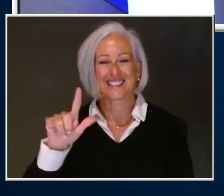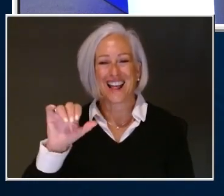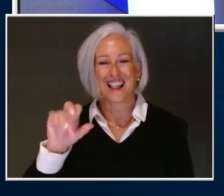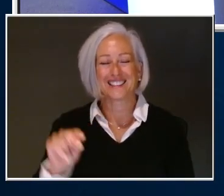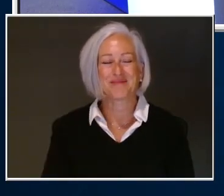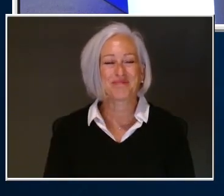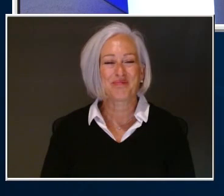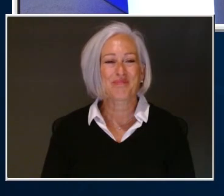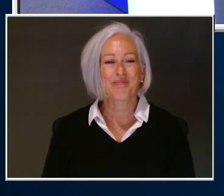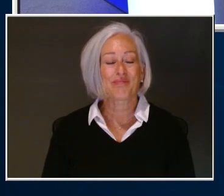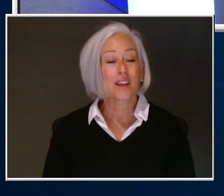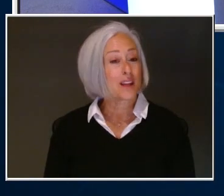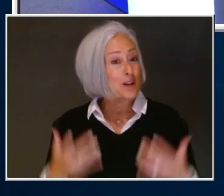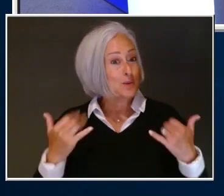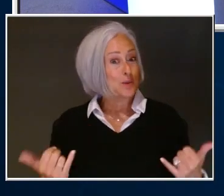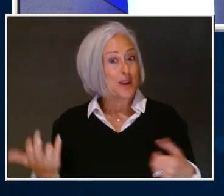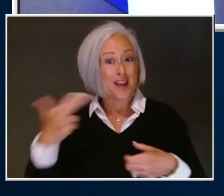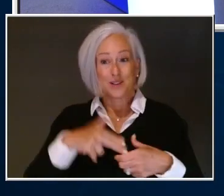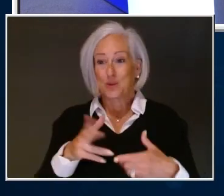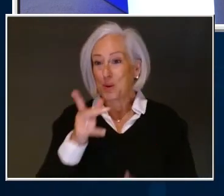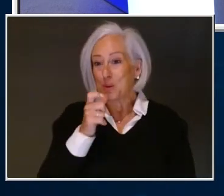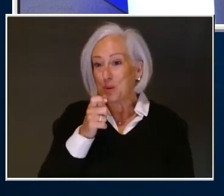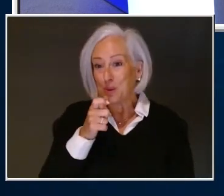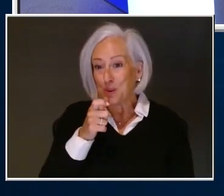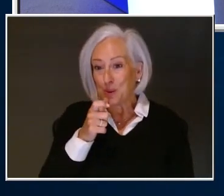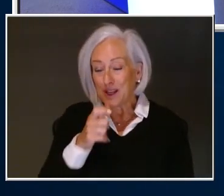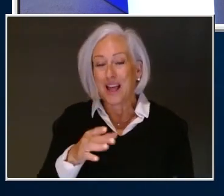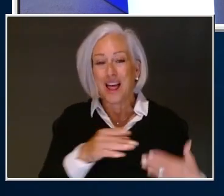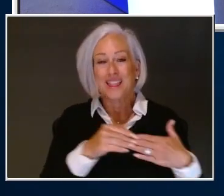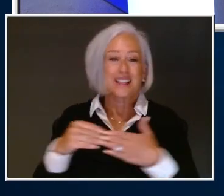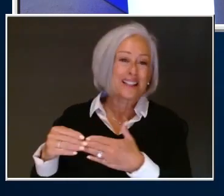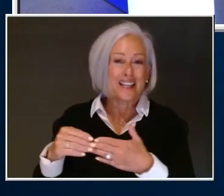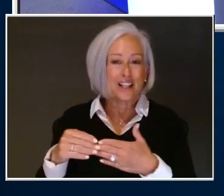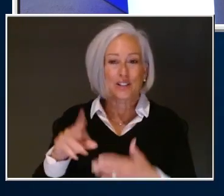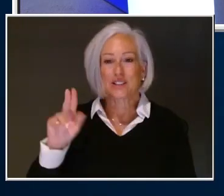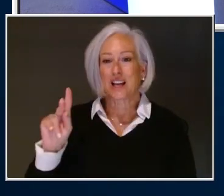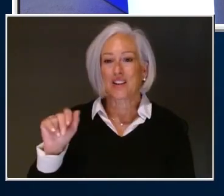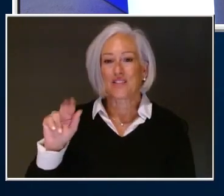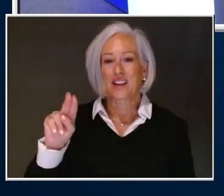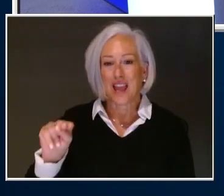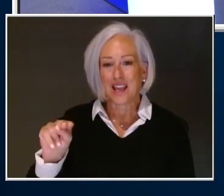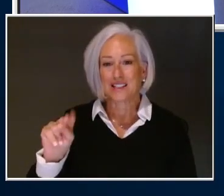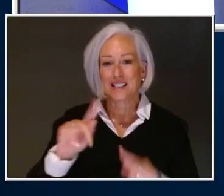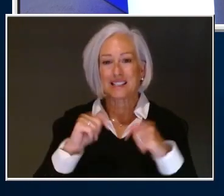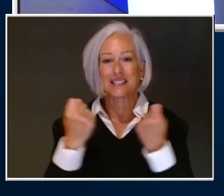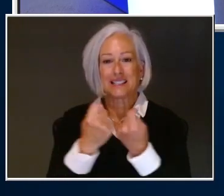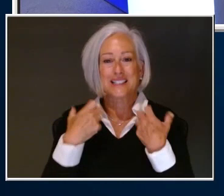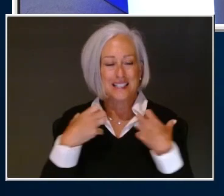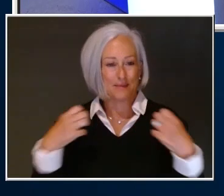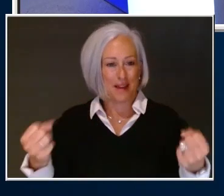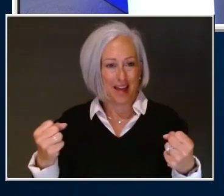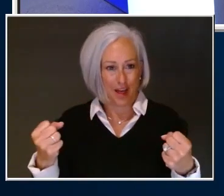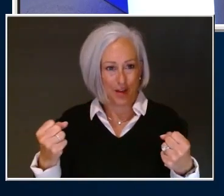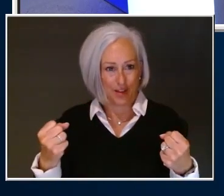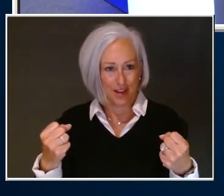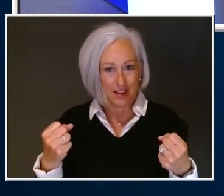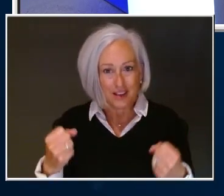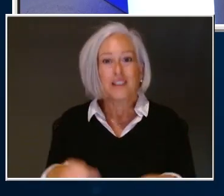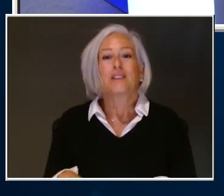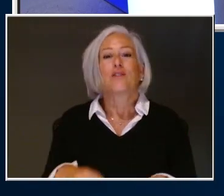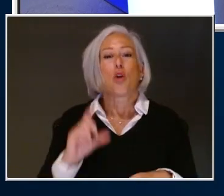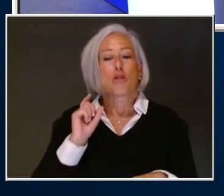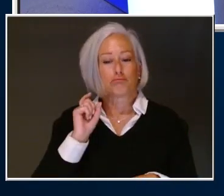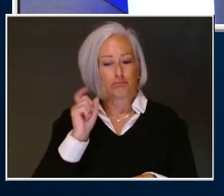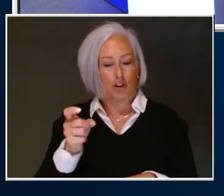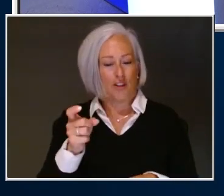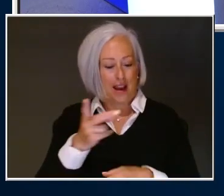me today are the leaders of Kansas Team Health, a unique partnership providing top-notch health care to Jayhawk student athletes, and this is regardless of